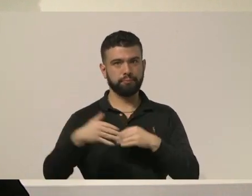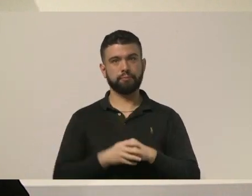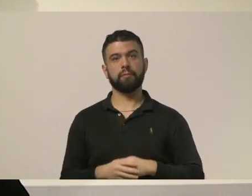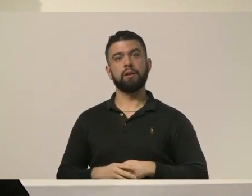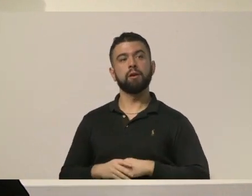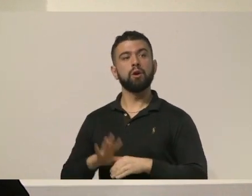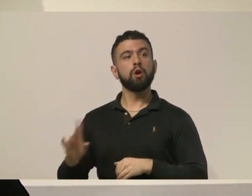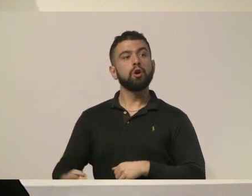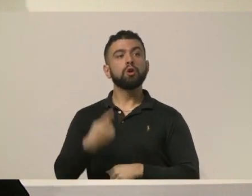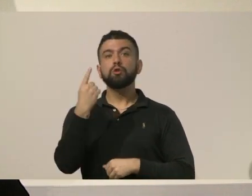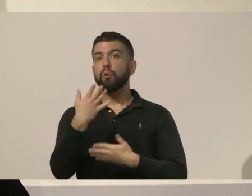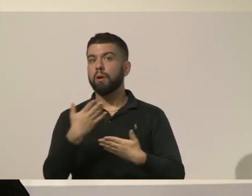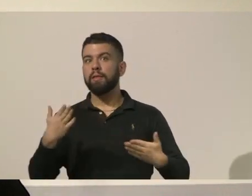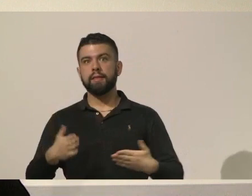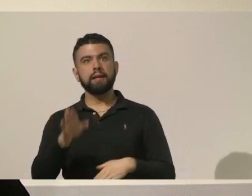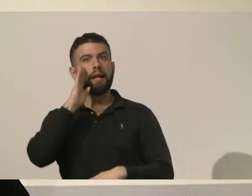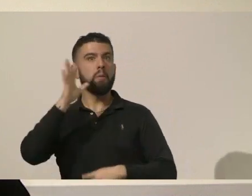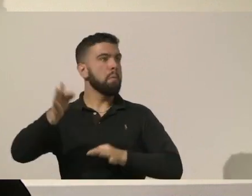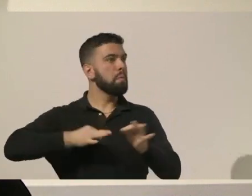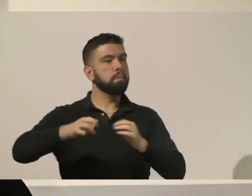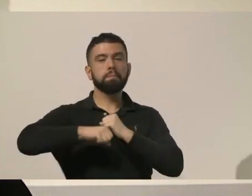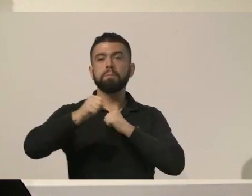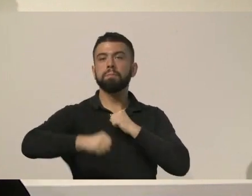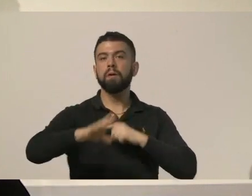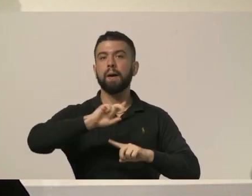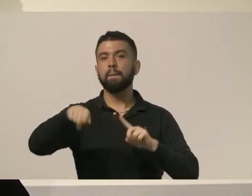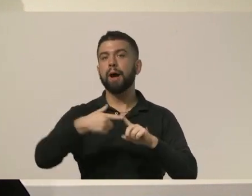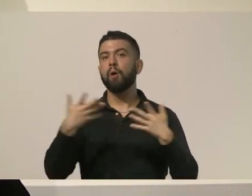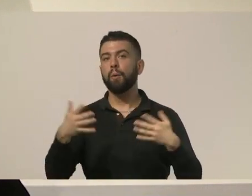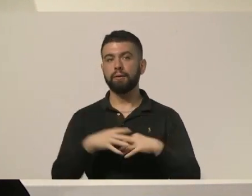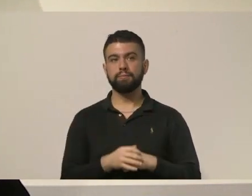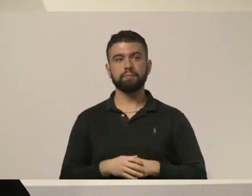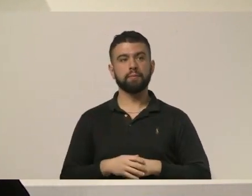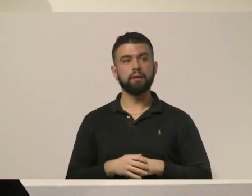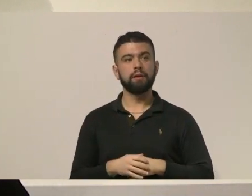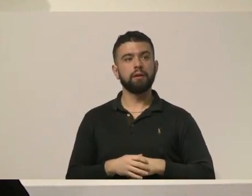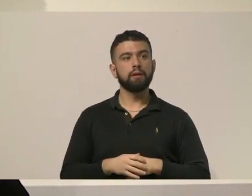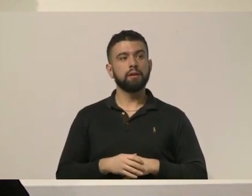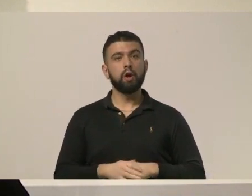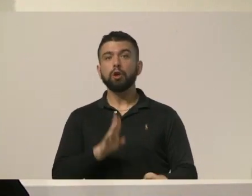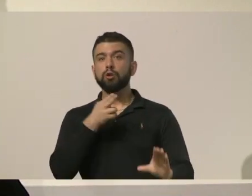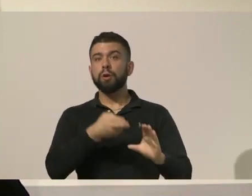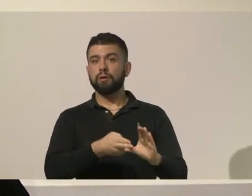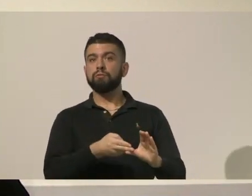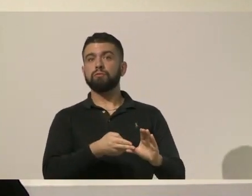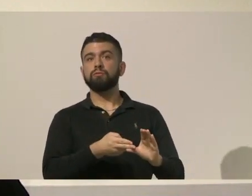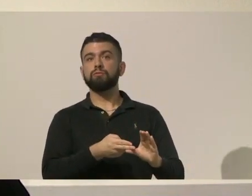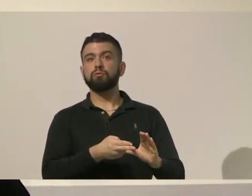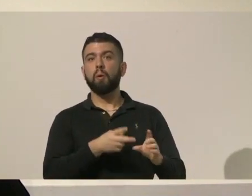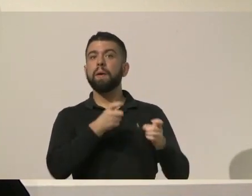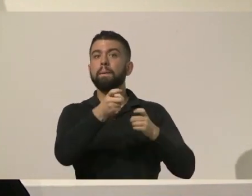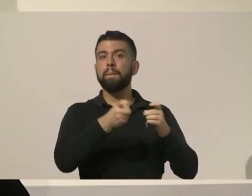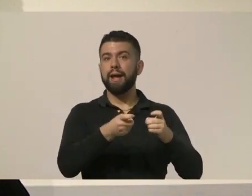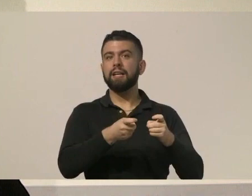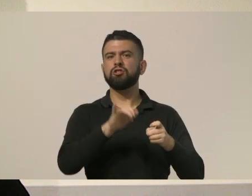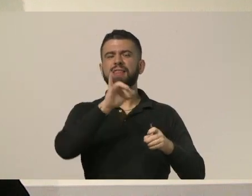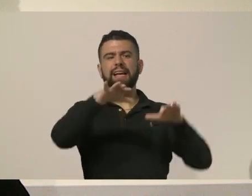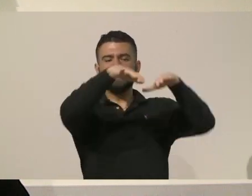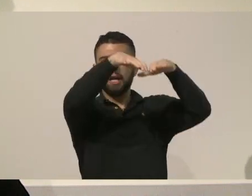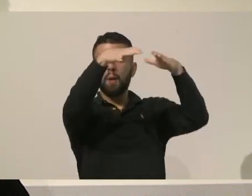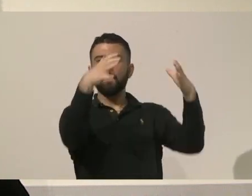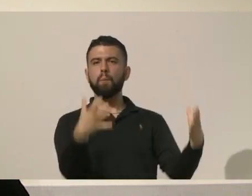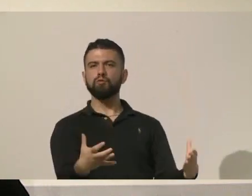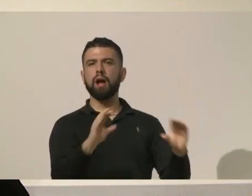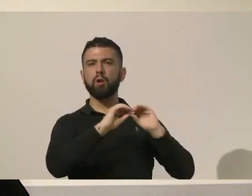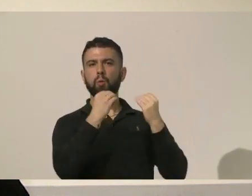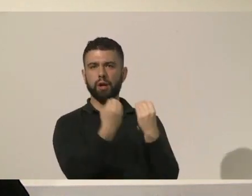One of the things that I talk a lot about is making sure that while enrollment management as a division is an umbrella organization of sorts,